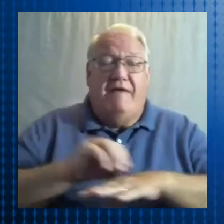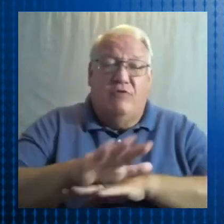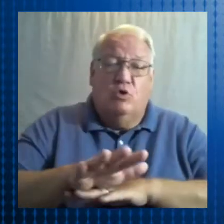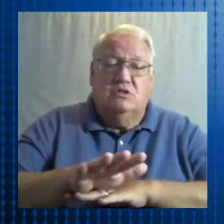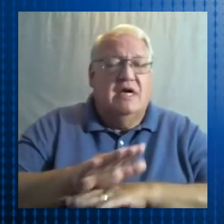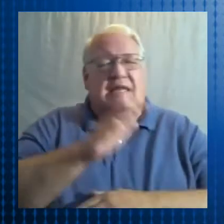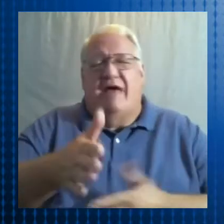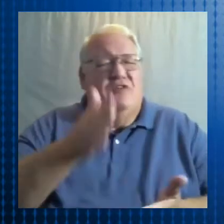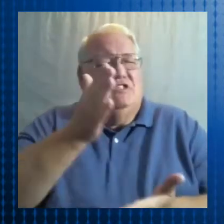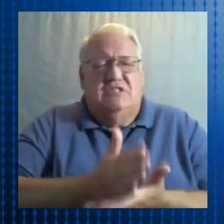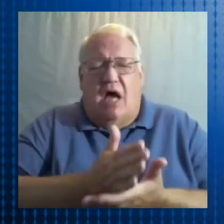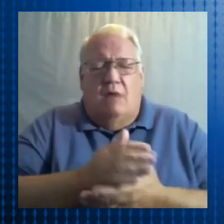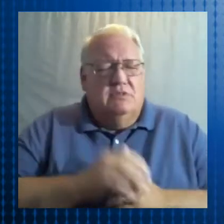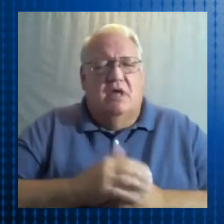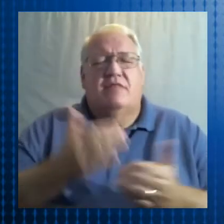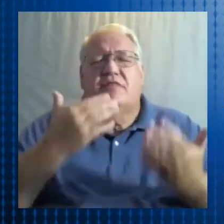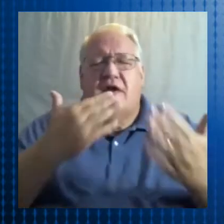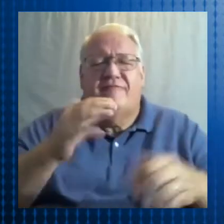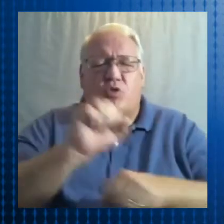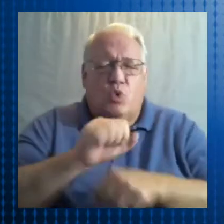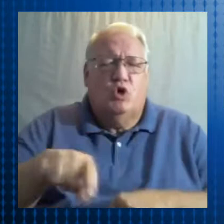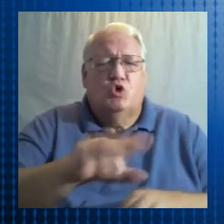great work that you have done and will do in the future.